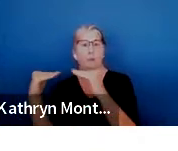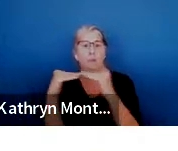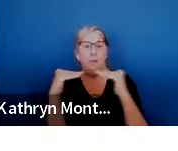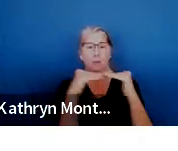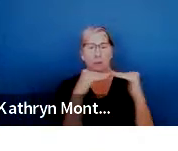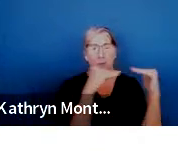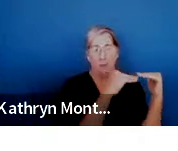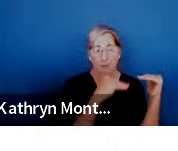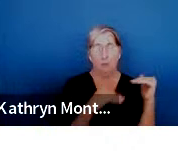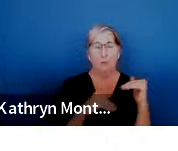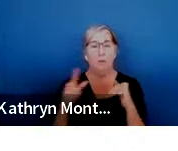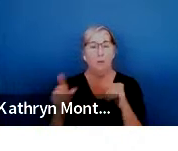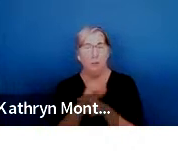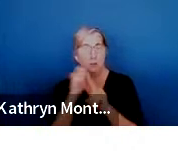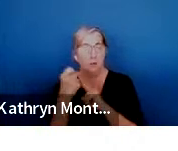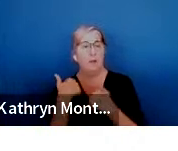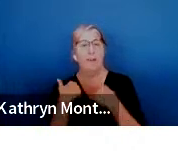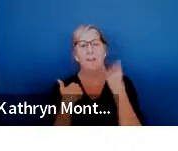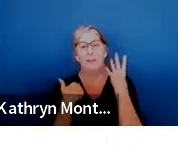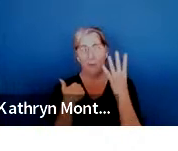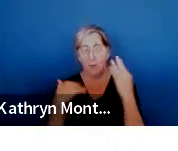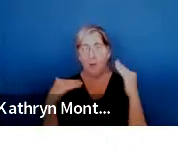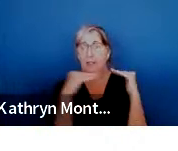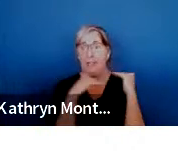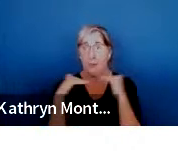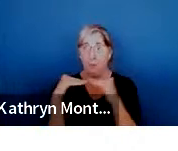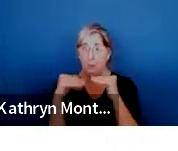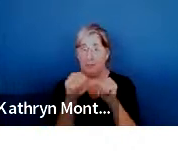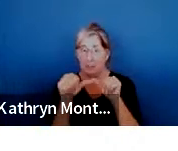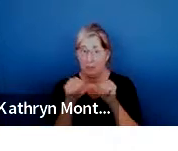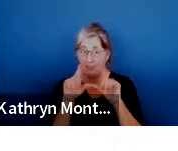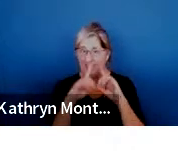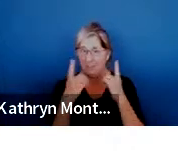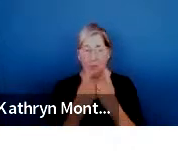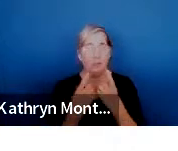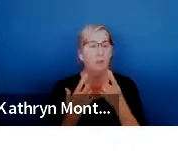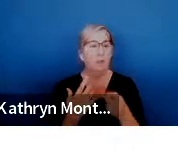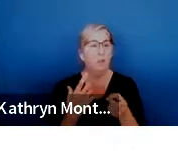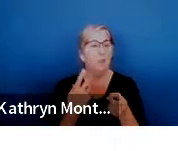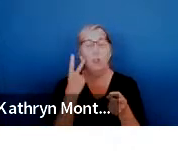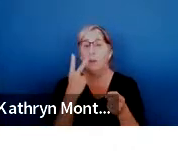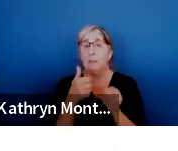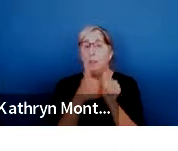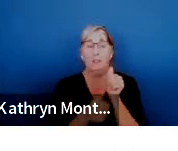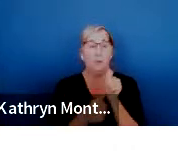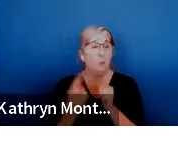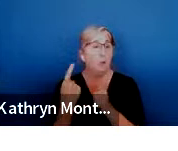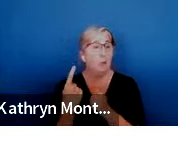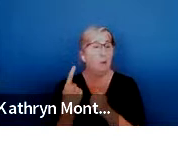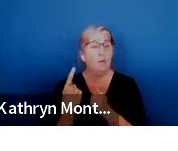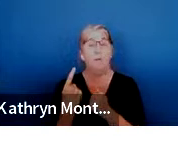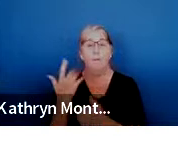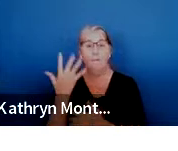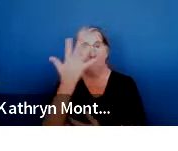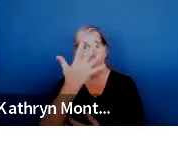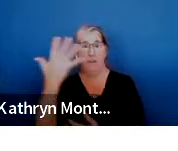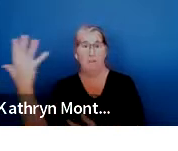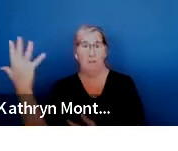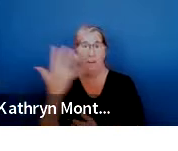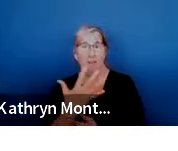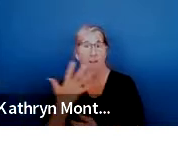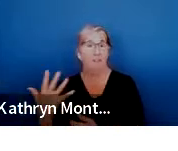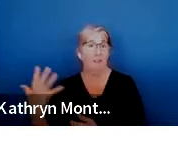case, we're going to have 4 equal districts. And we notice in each one of those, there happens to be 5